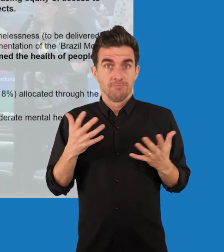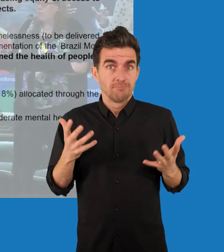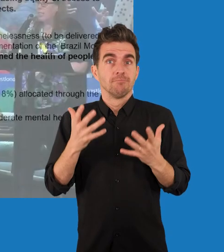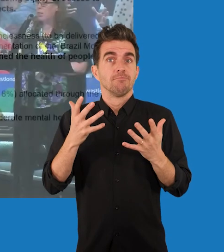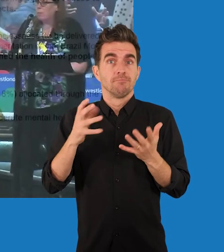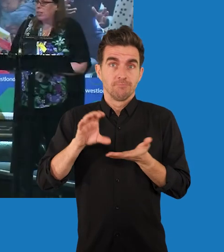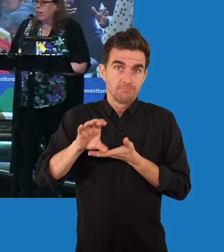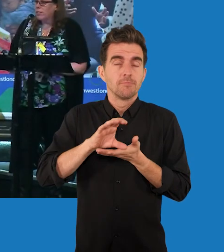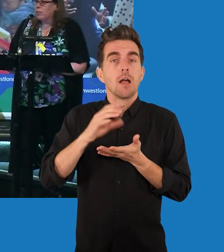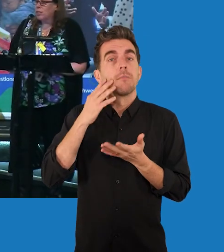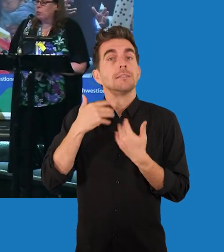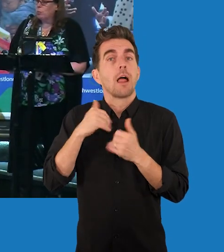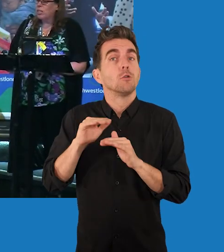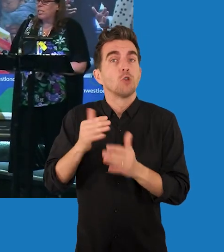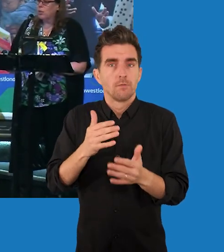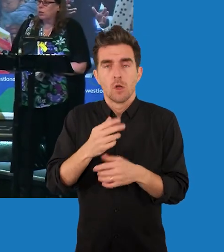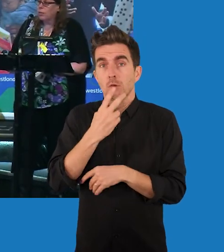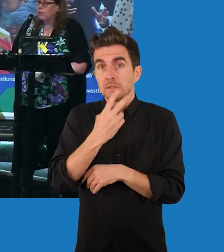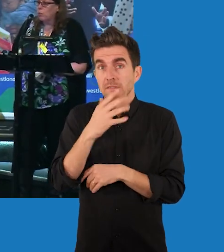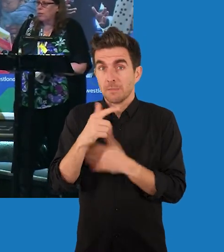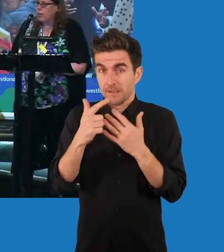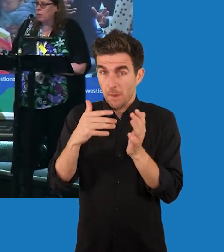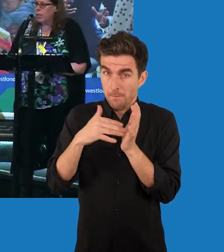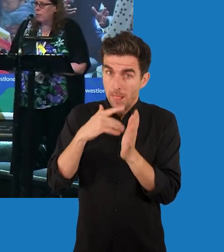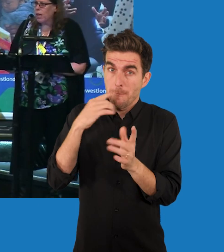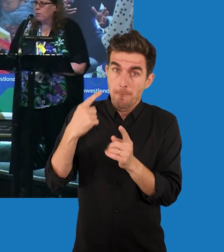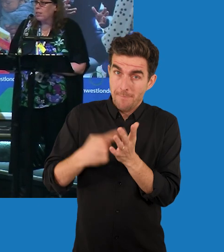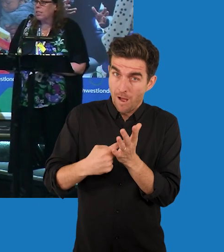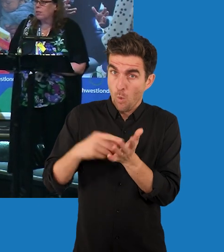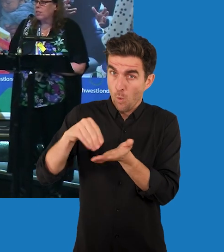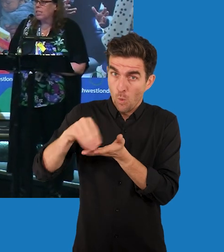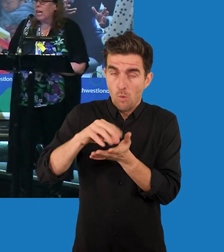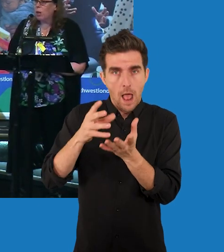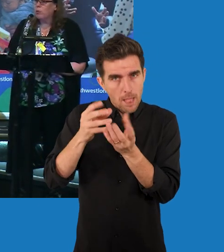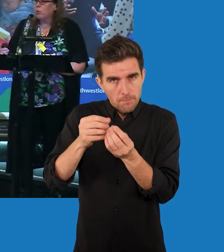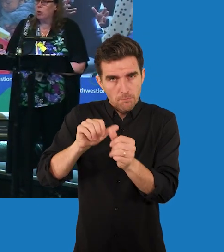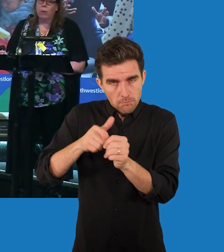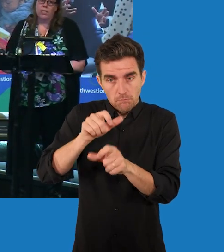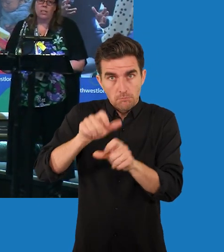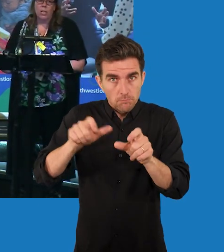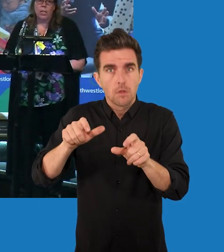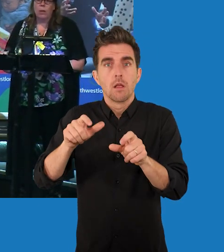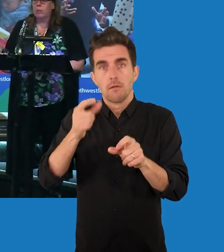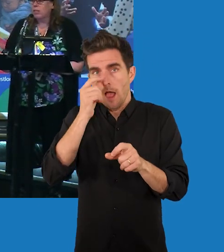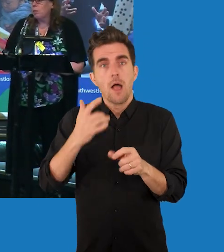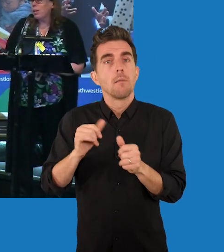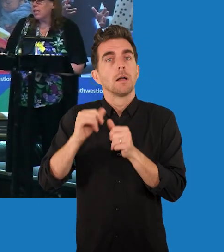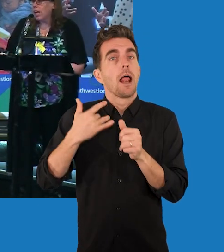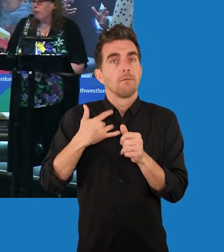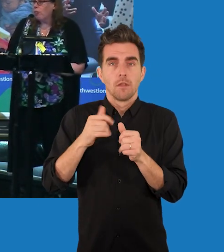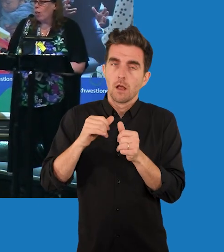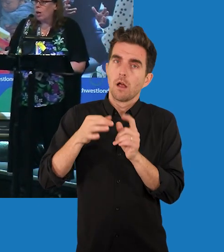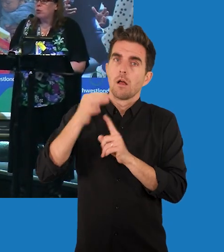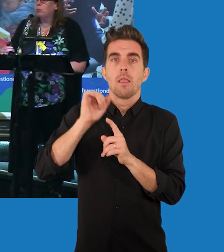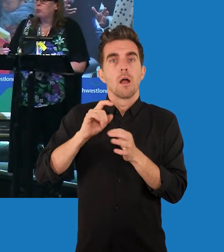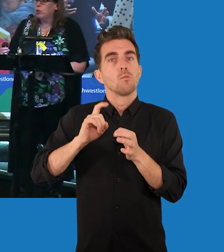earlier, we've invented in mental health services. We put an additional £25.7 million into services to help and support patients to be able to live better